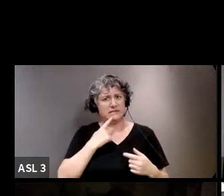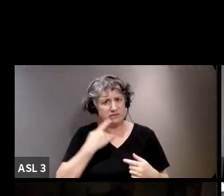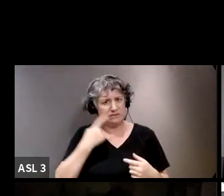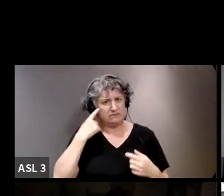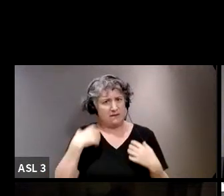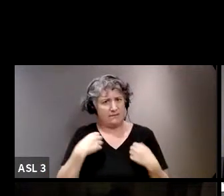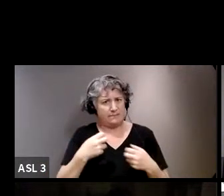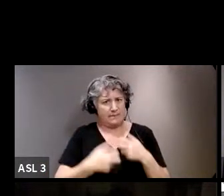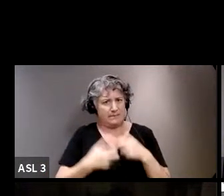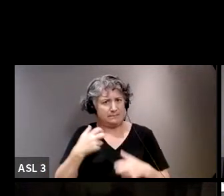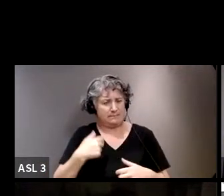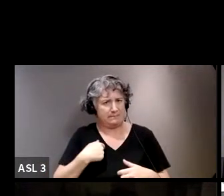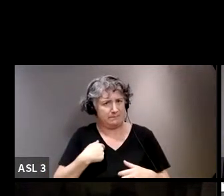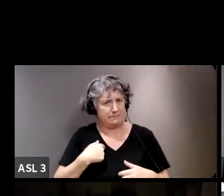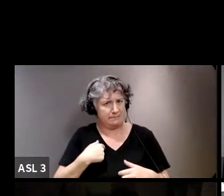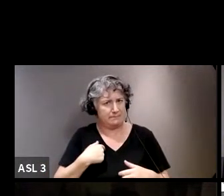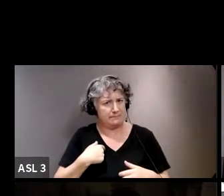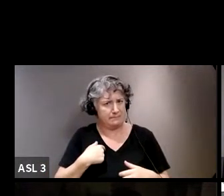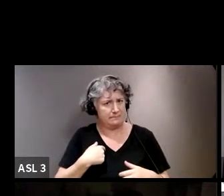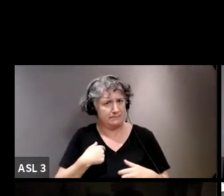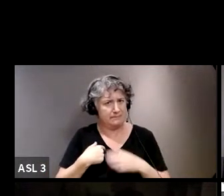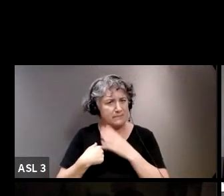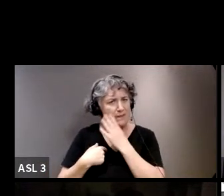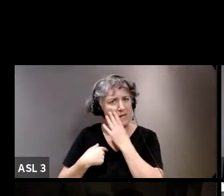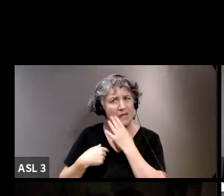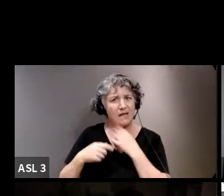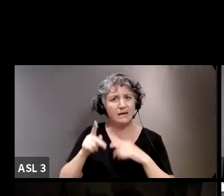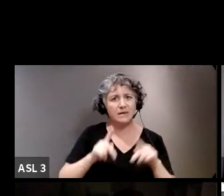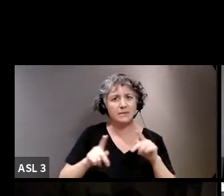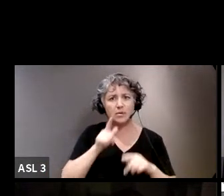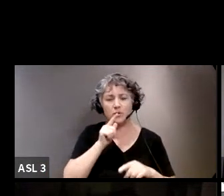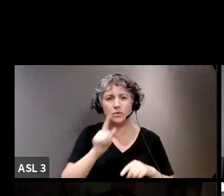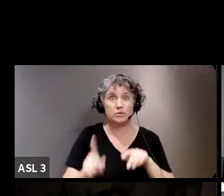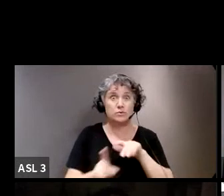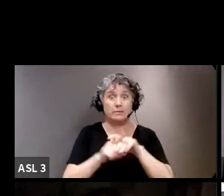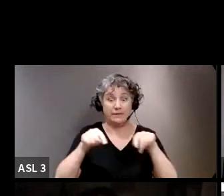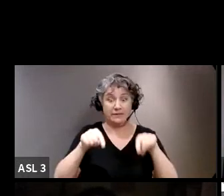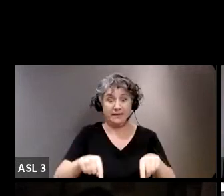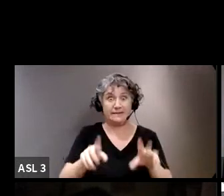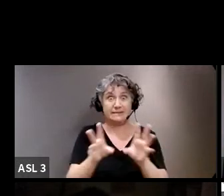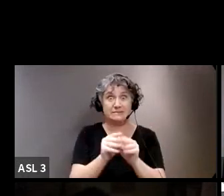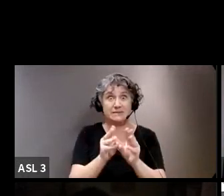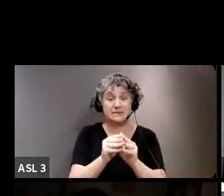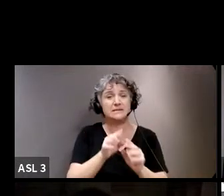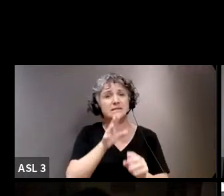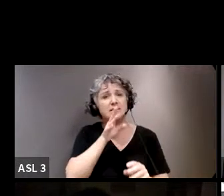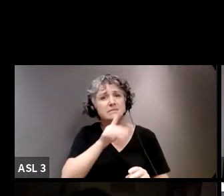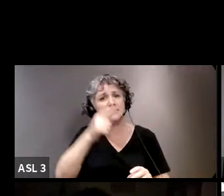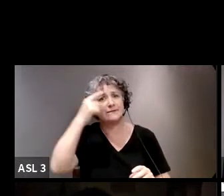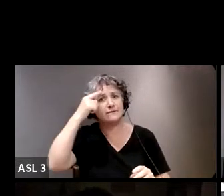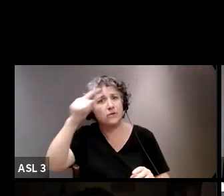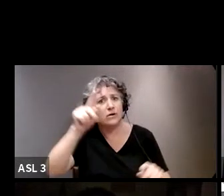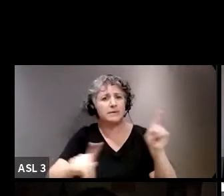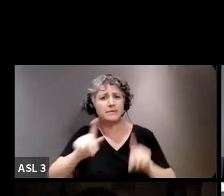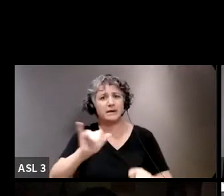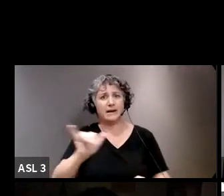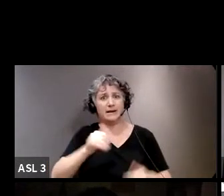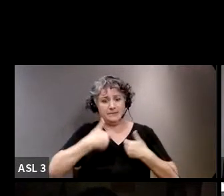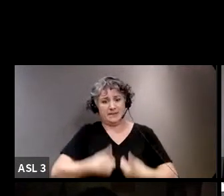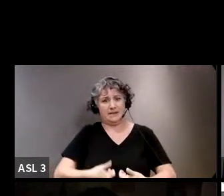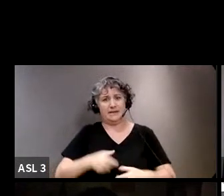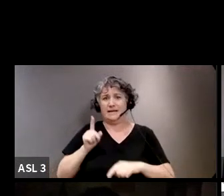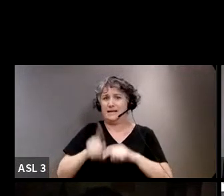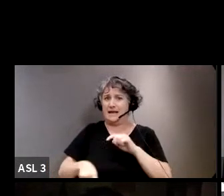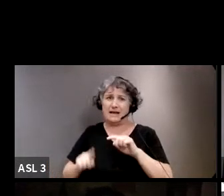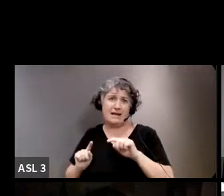issues um but the people who keep showing up at these meetings speak for people like me people who can't come